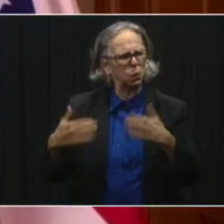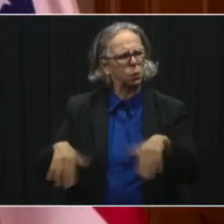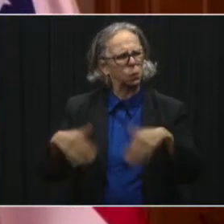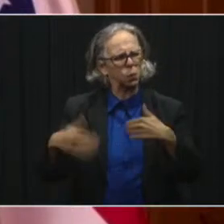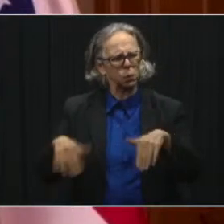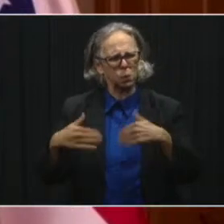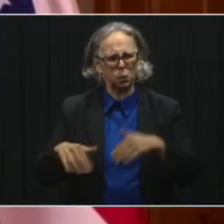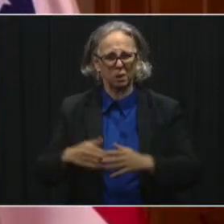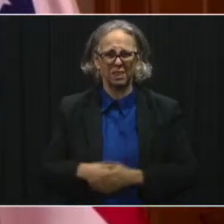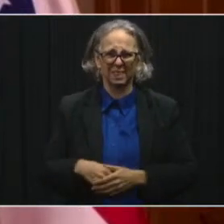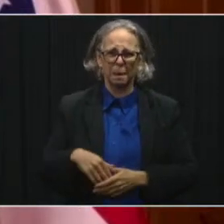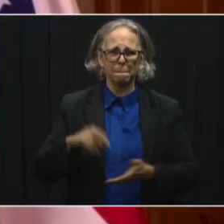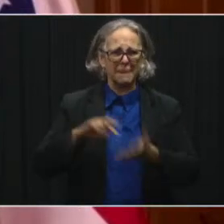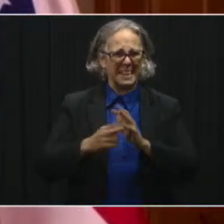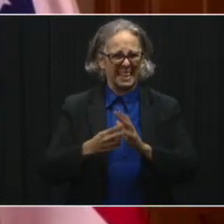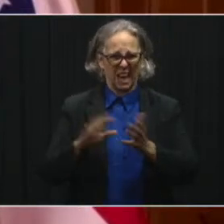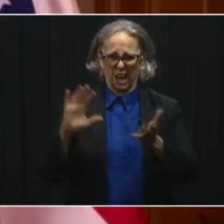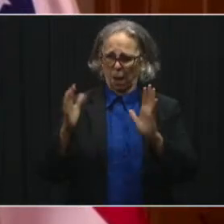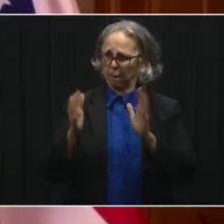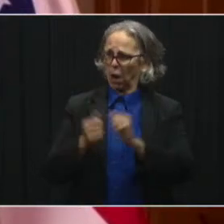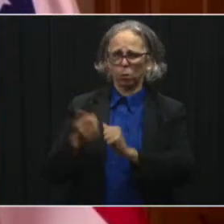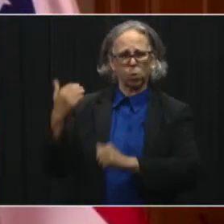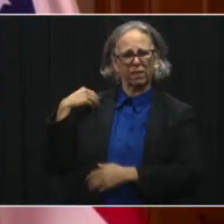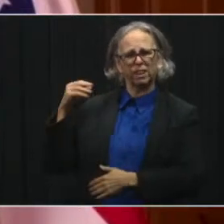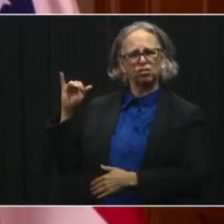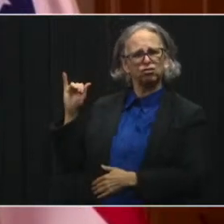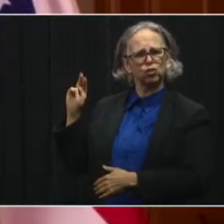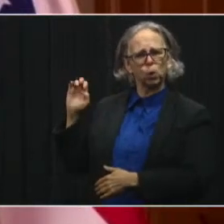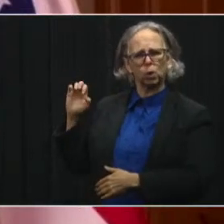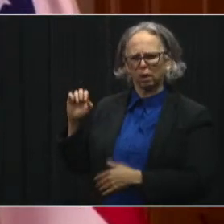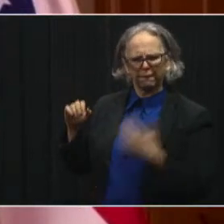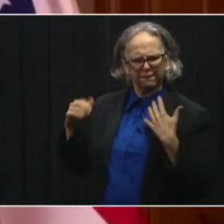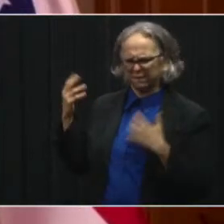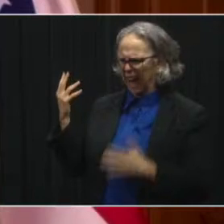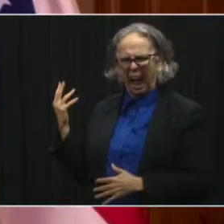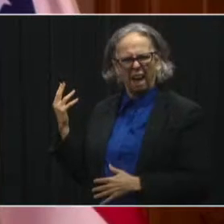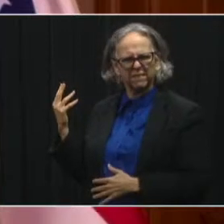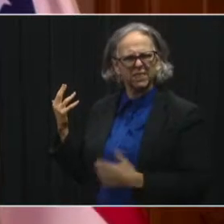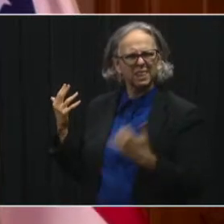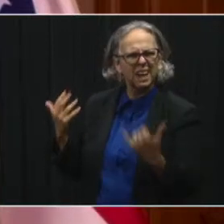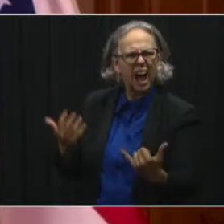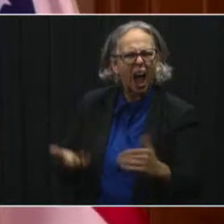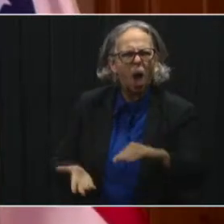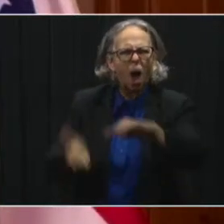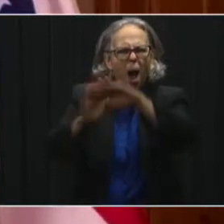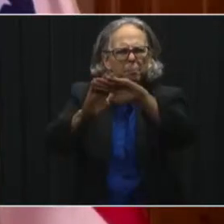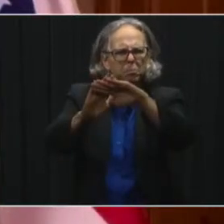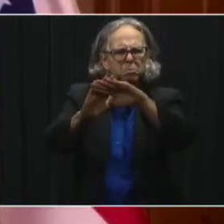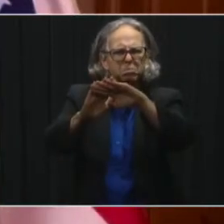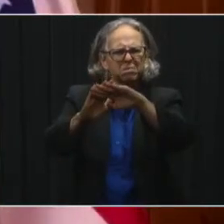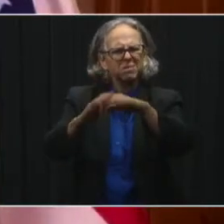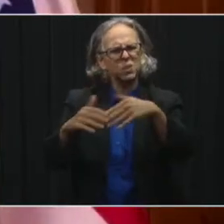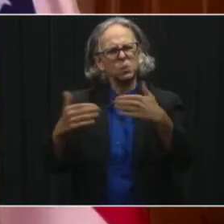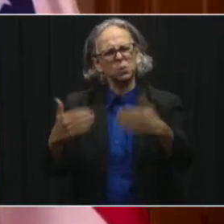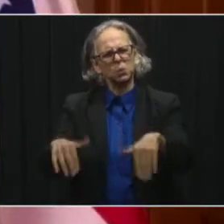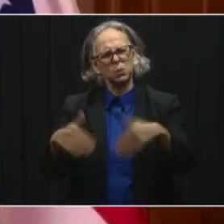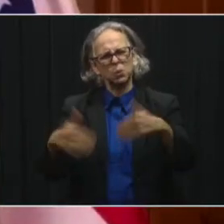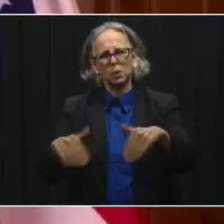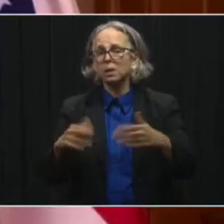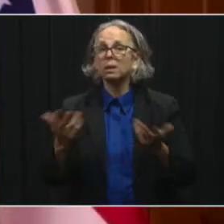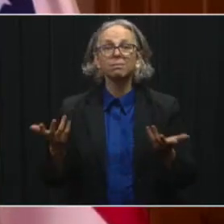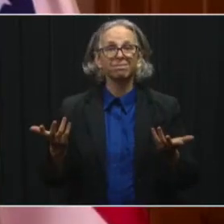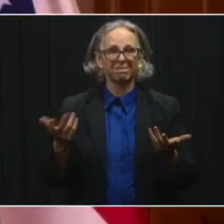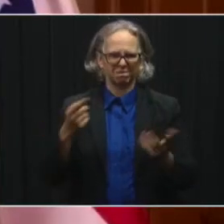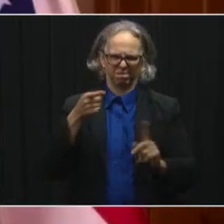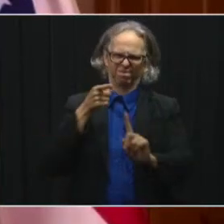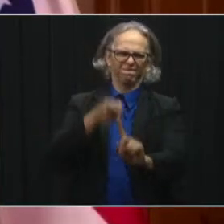number was in June, and that was 5 in June and 2 in July. We know what the problem is. The problem is the Delta variant